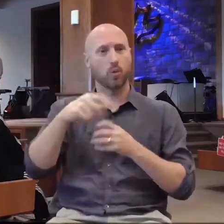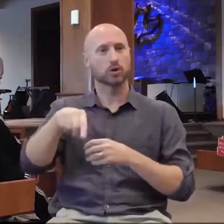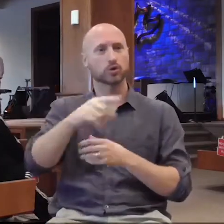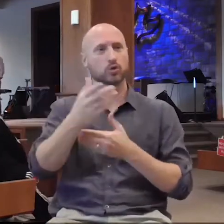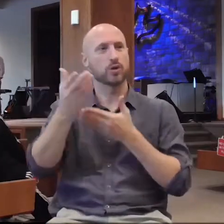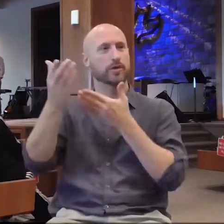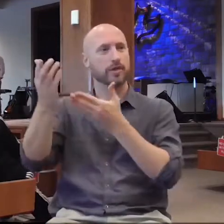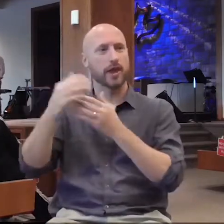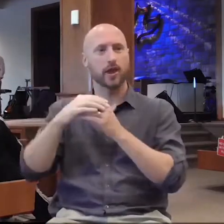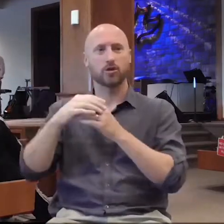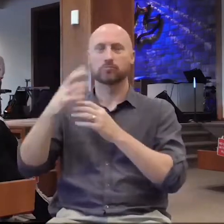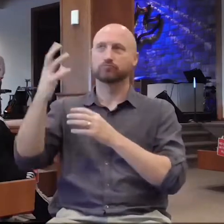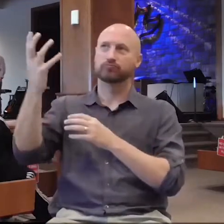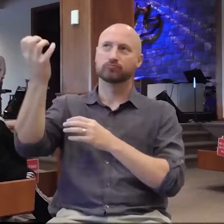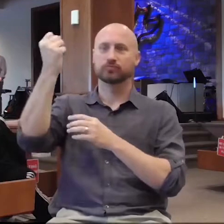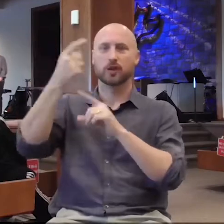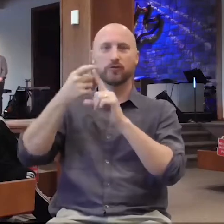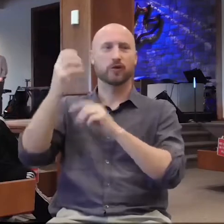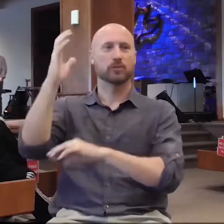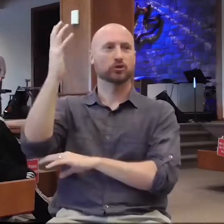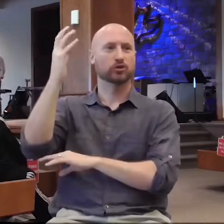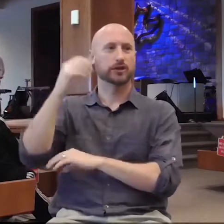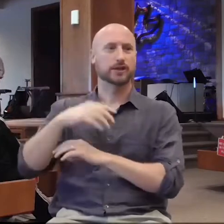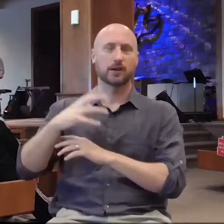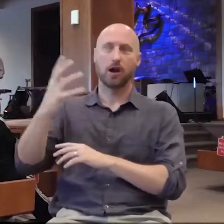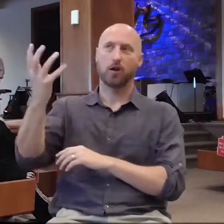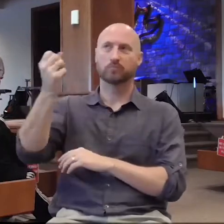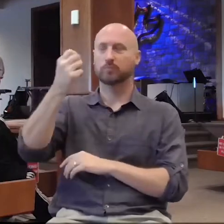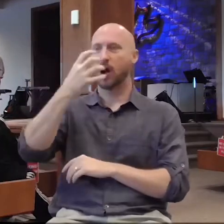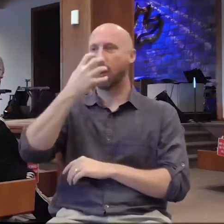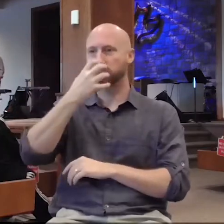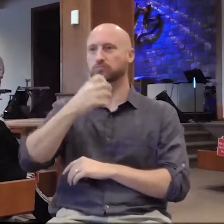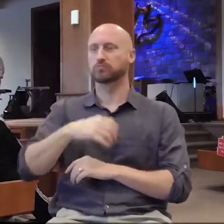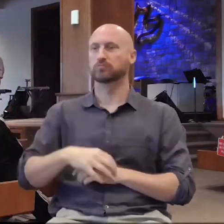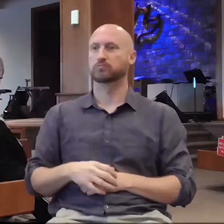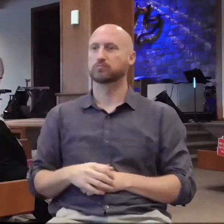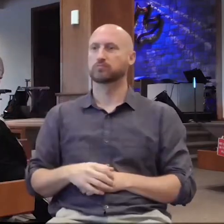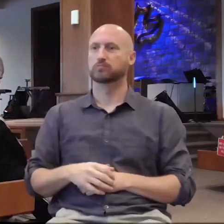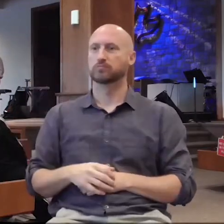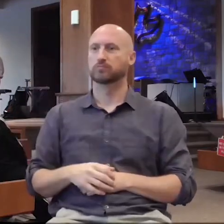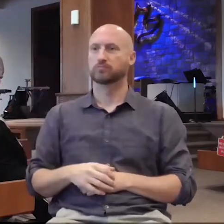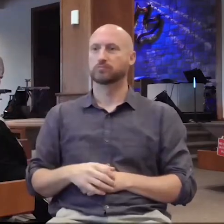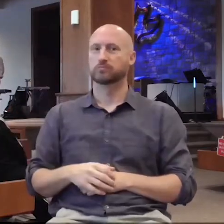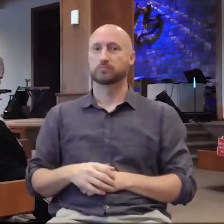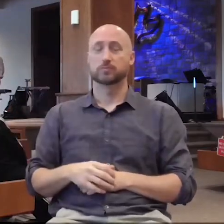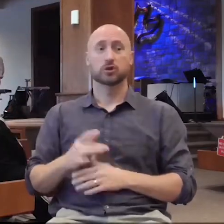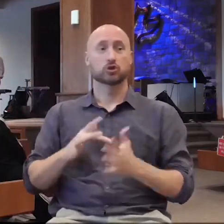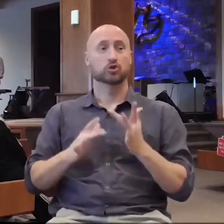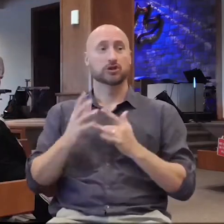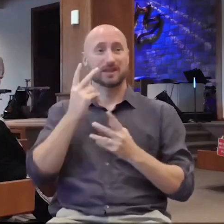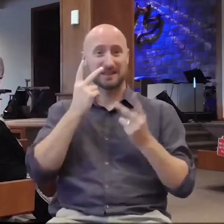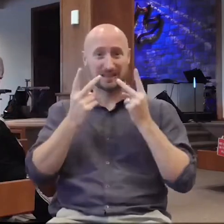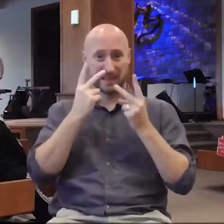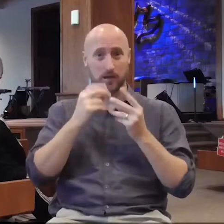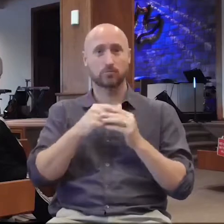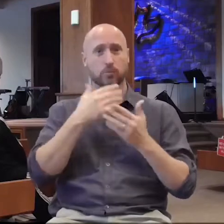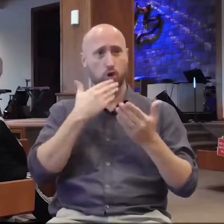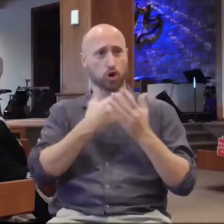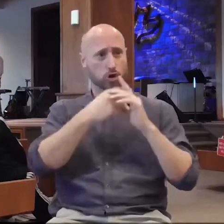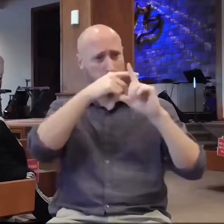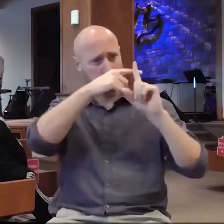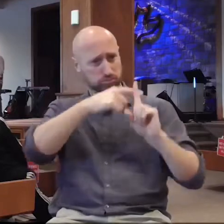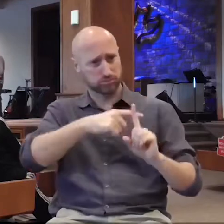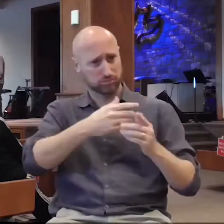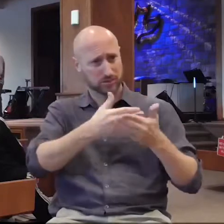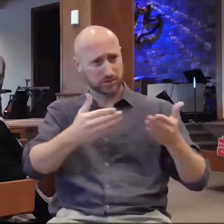tree. He sees all your good stuff, but he has a warning for you, brother,